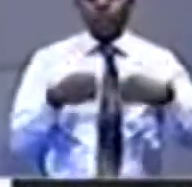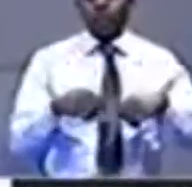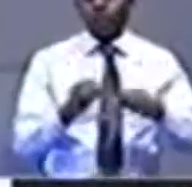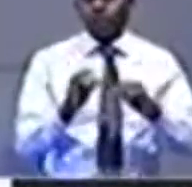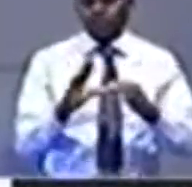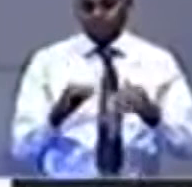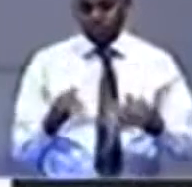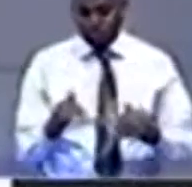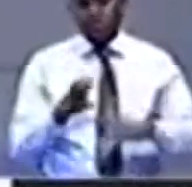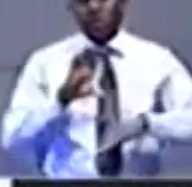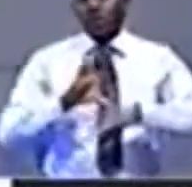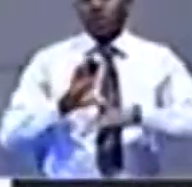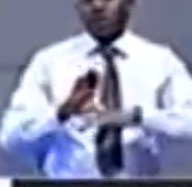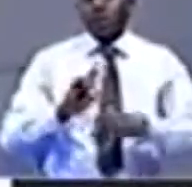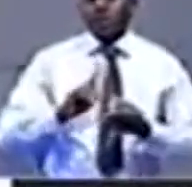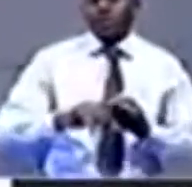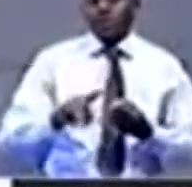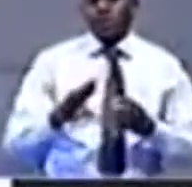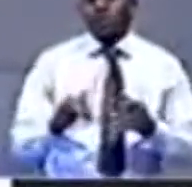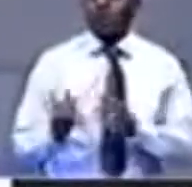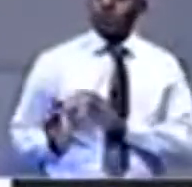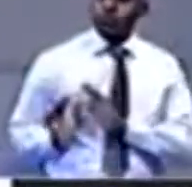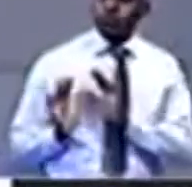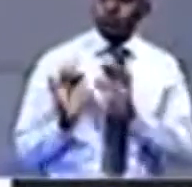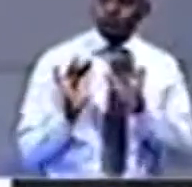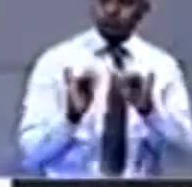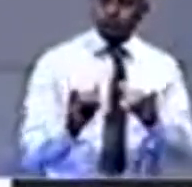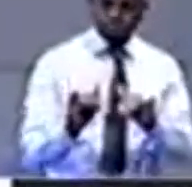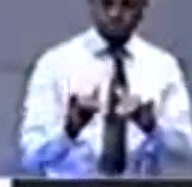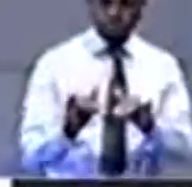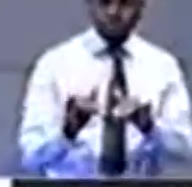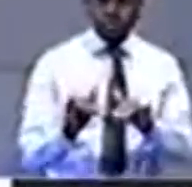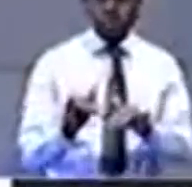his Pentecostal church in Entebbe, where thousands of believers gathered